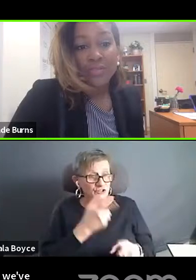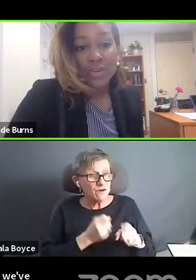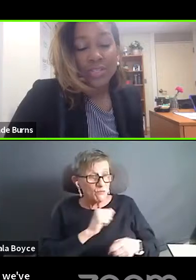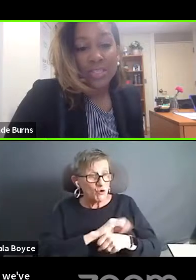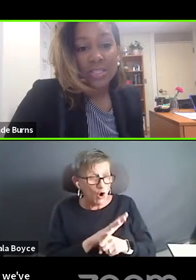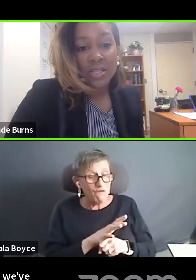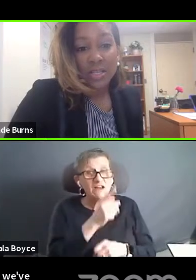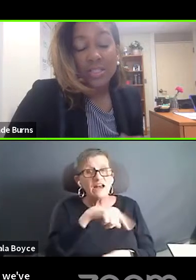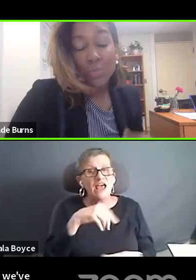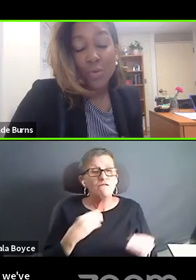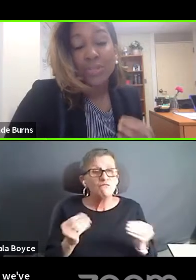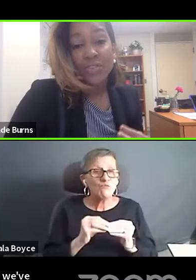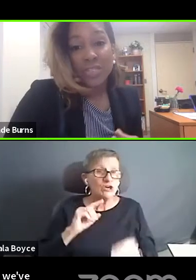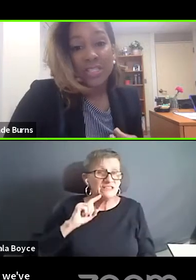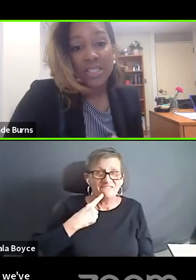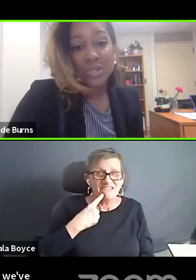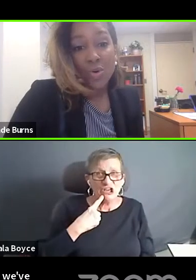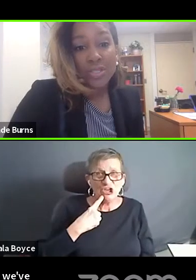had